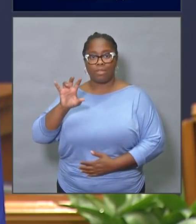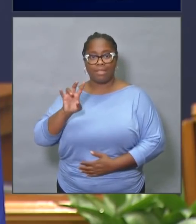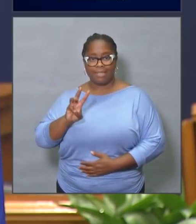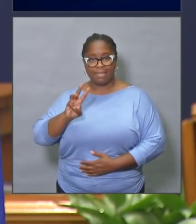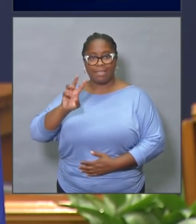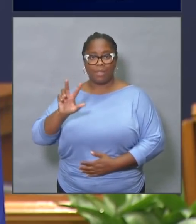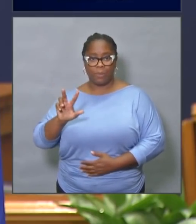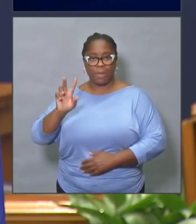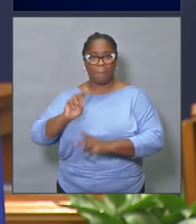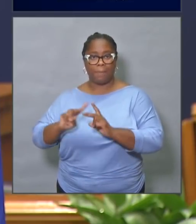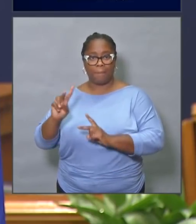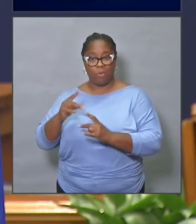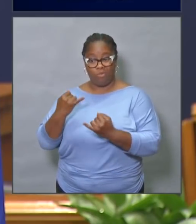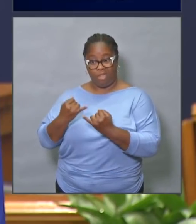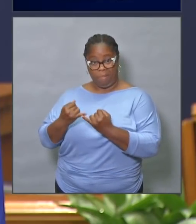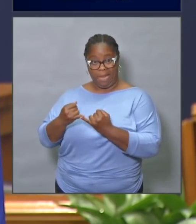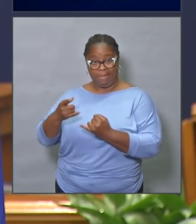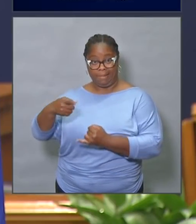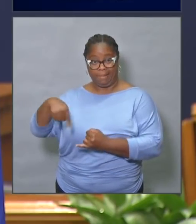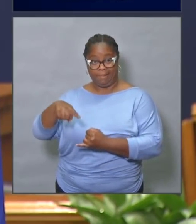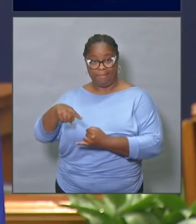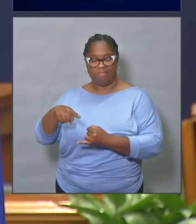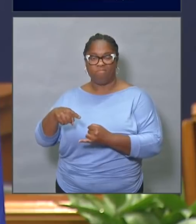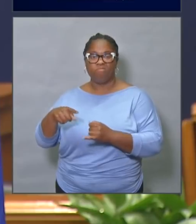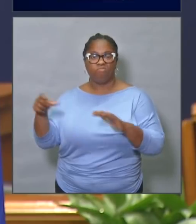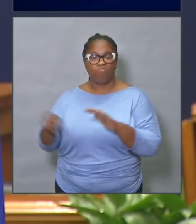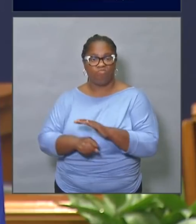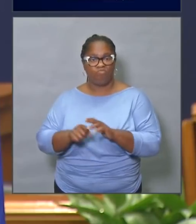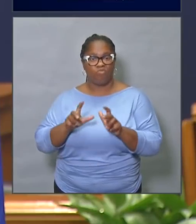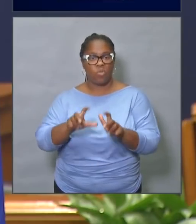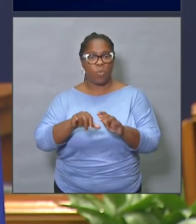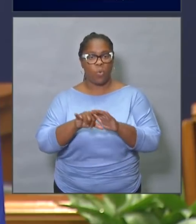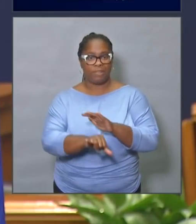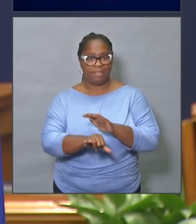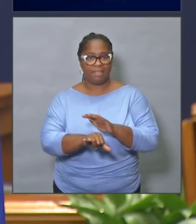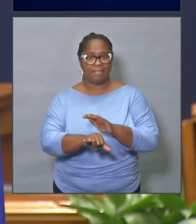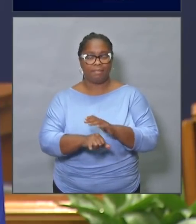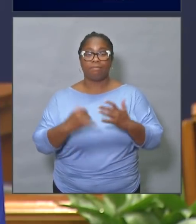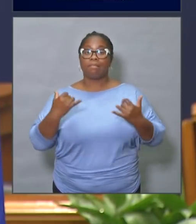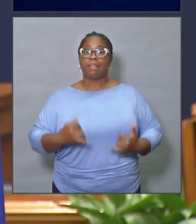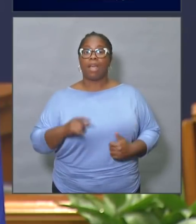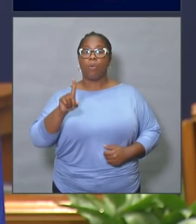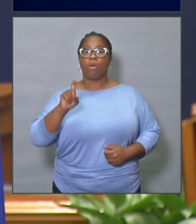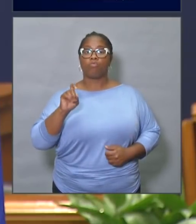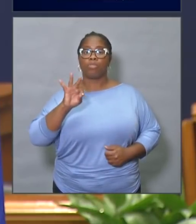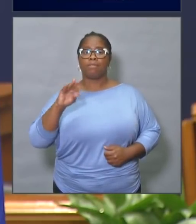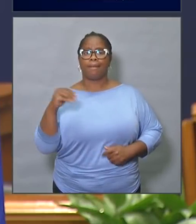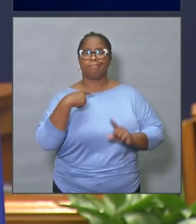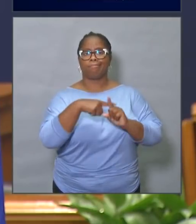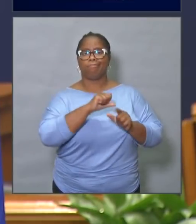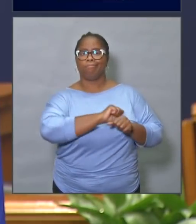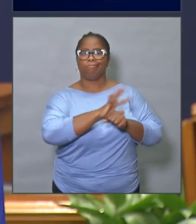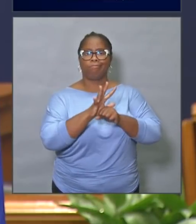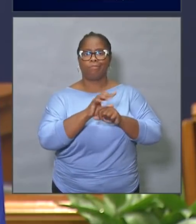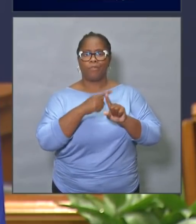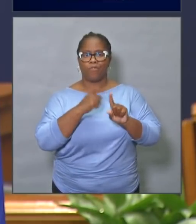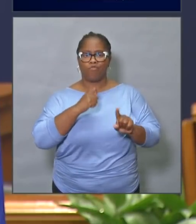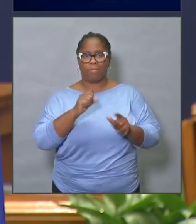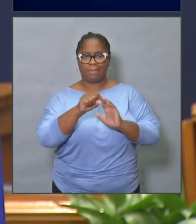1,763 people who are incarcerated that are quarantined. There are now 190 cases in the state